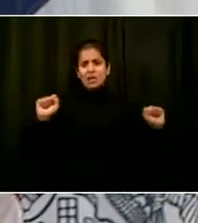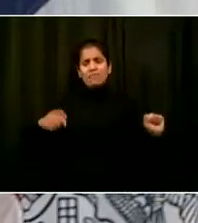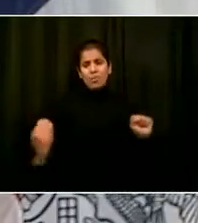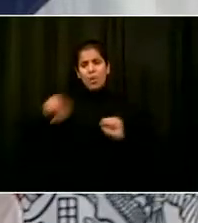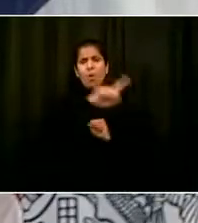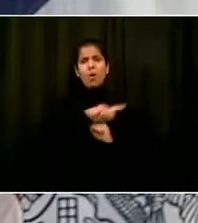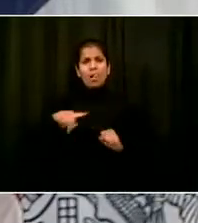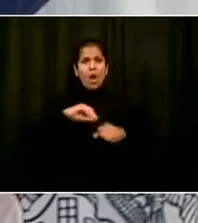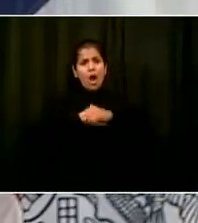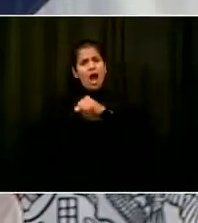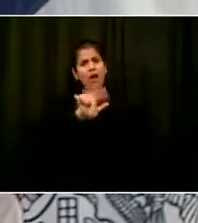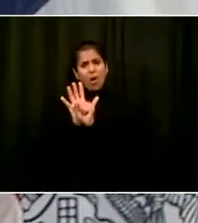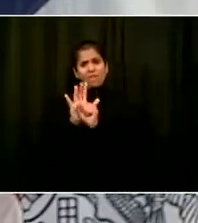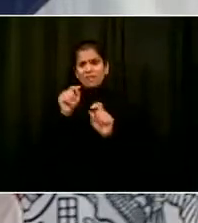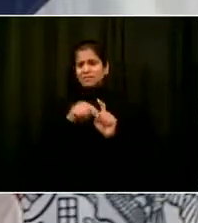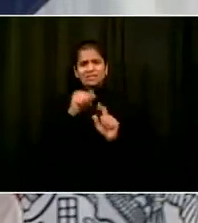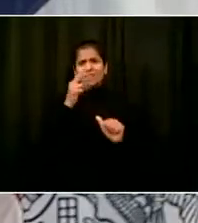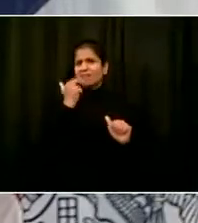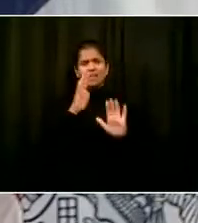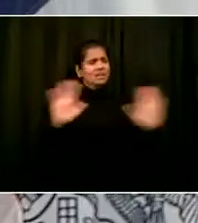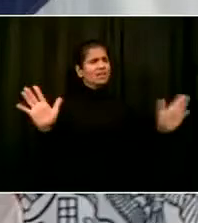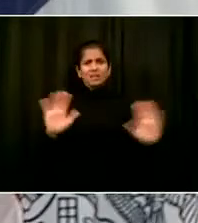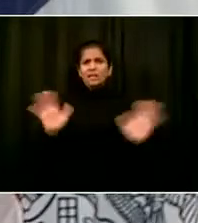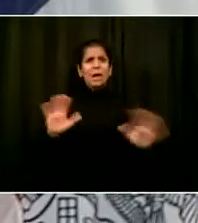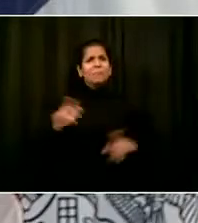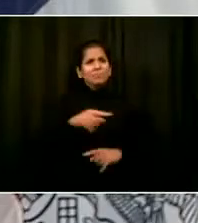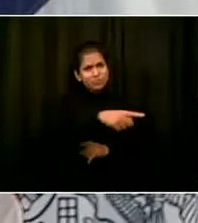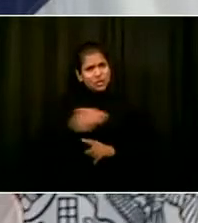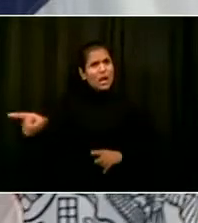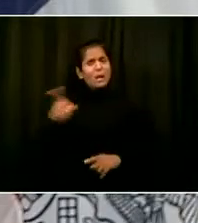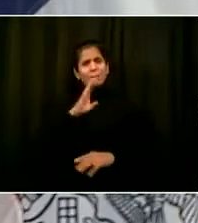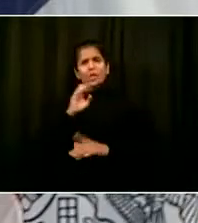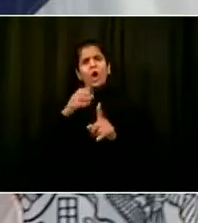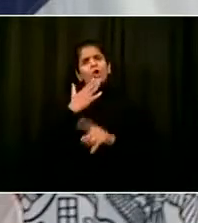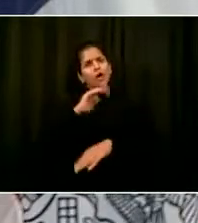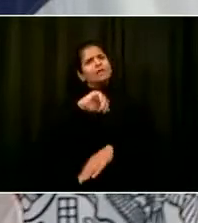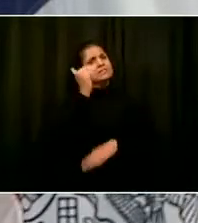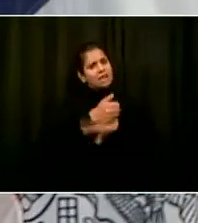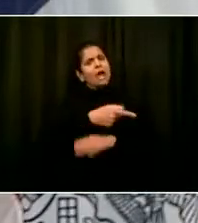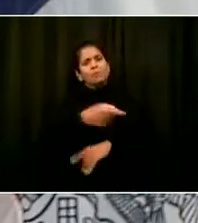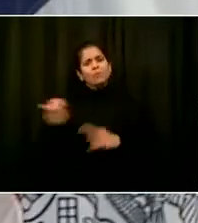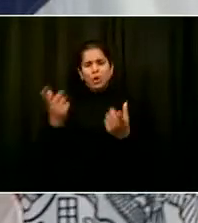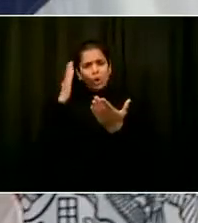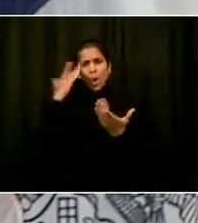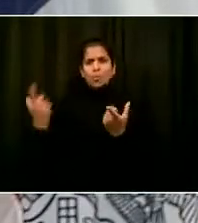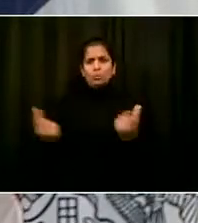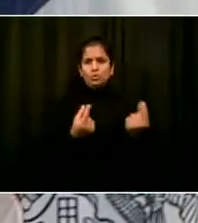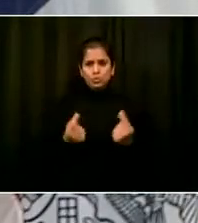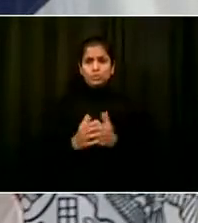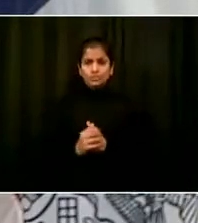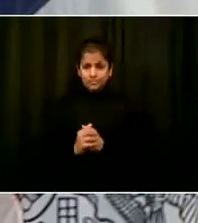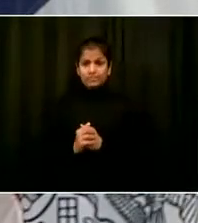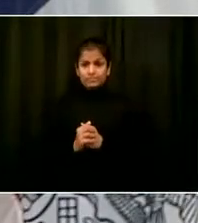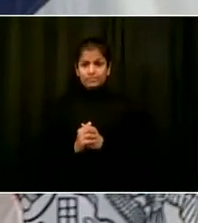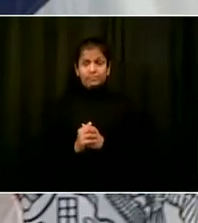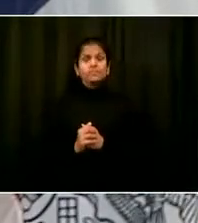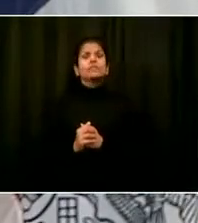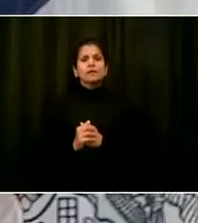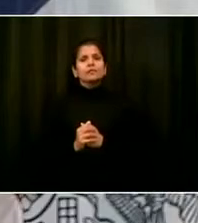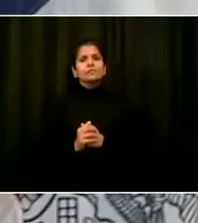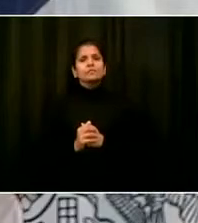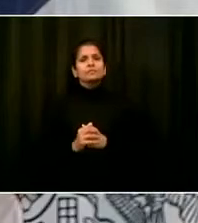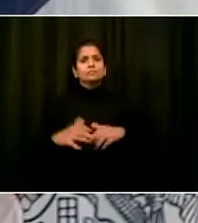they're following the rules uh I I know they can do it but they have to just be rigorous about it next is Maya from